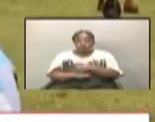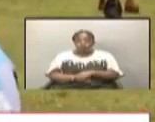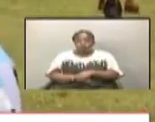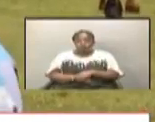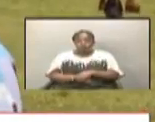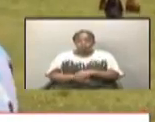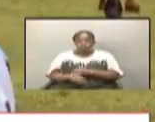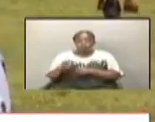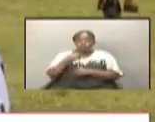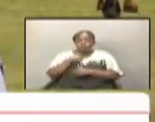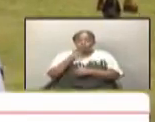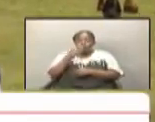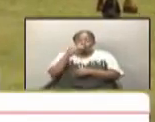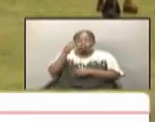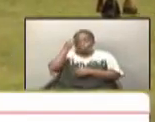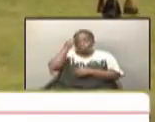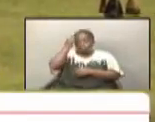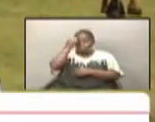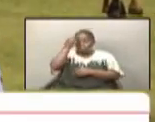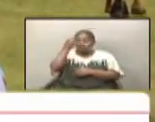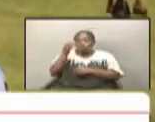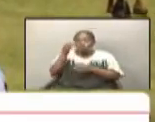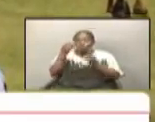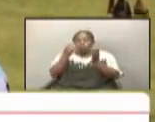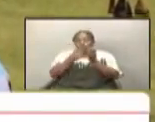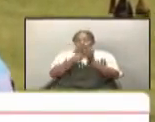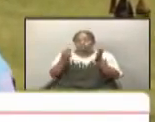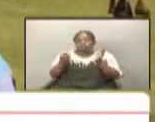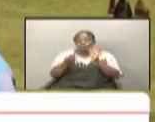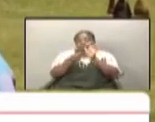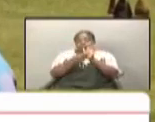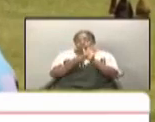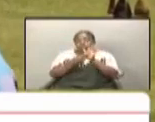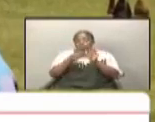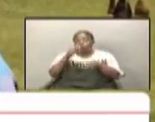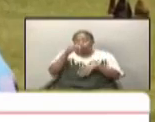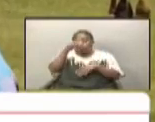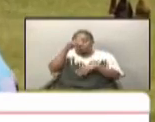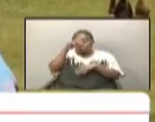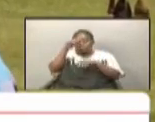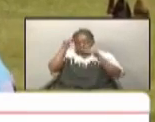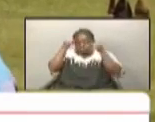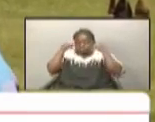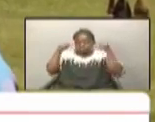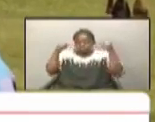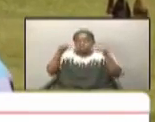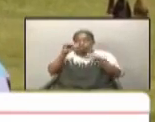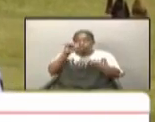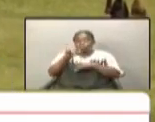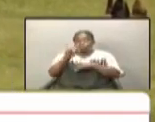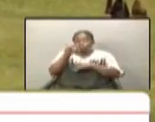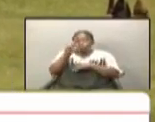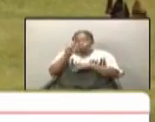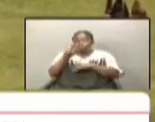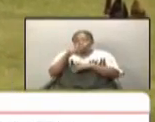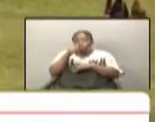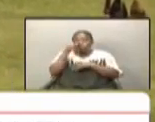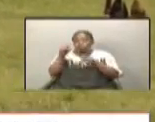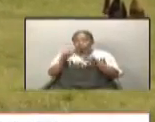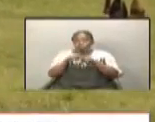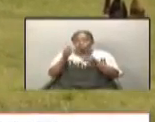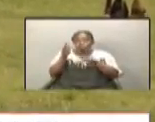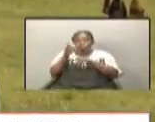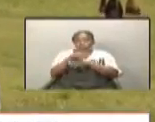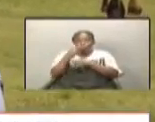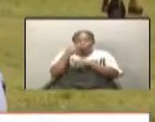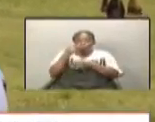I thank the government of Uganda, more especially the president, Mr. Yoweri Kaguta Museveni, and our ministers who